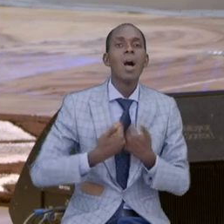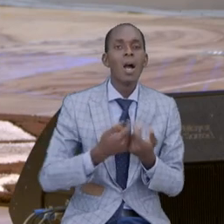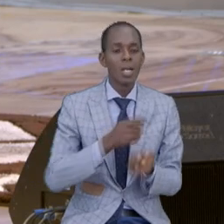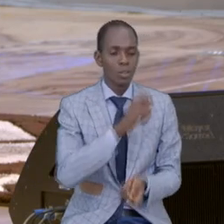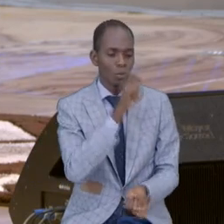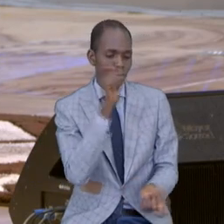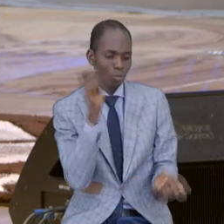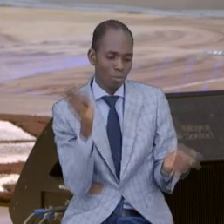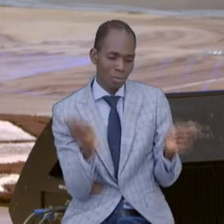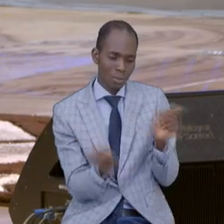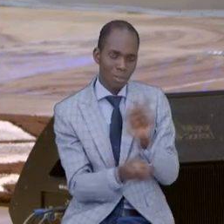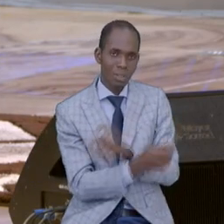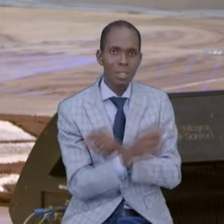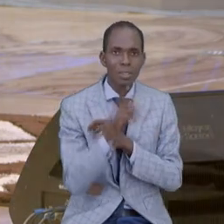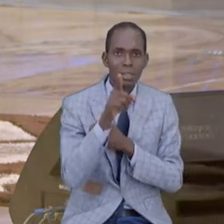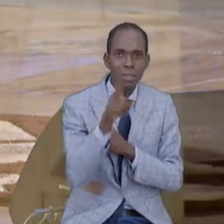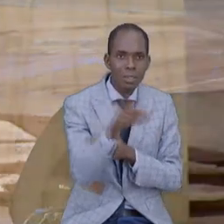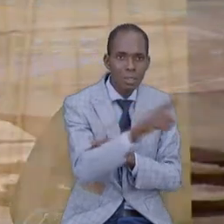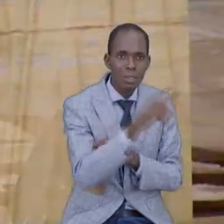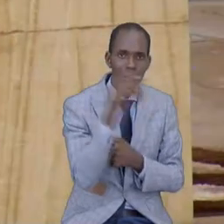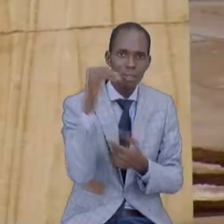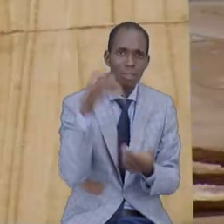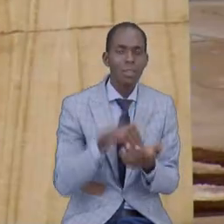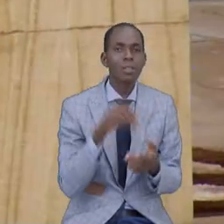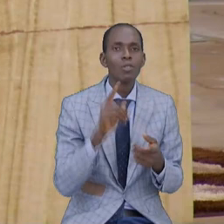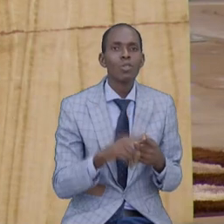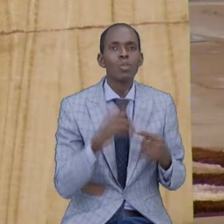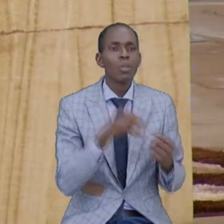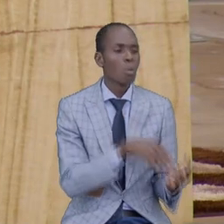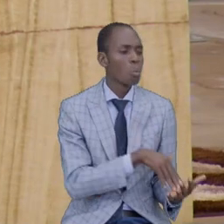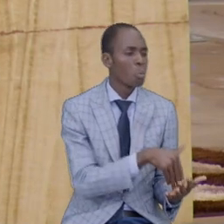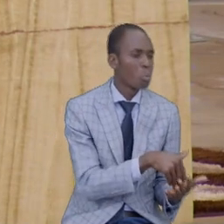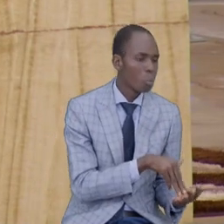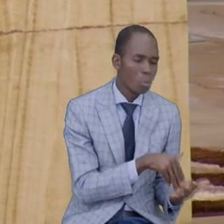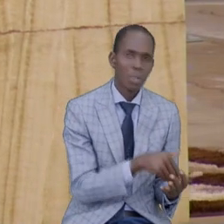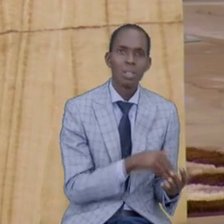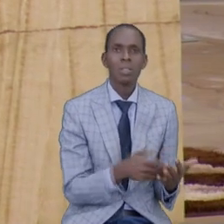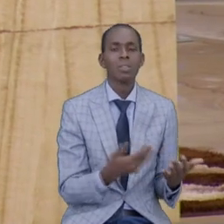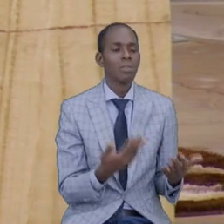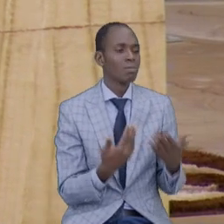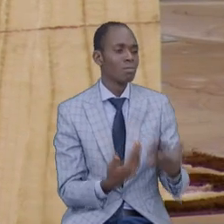ye again to the weak and beggarly